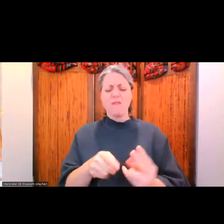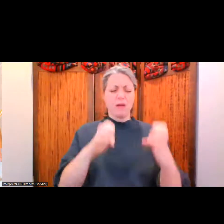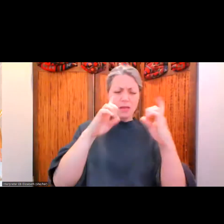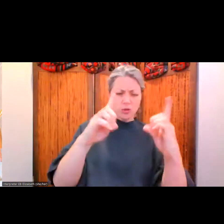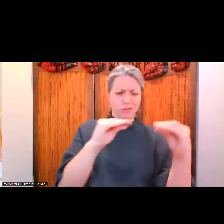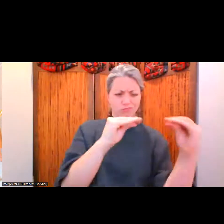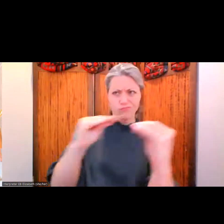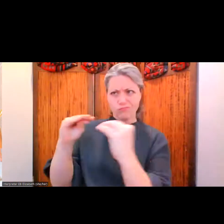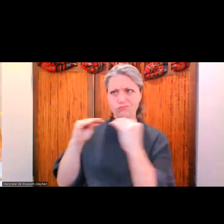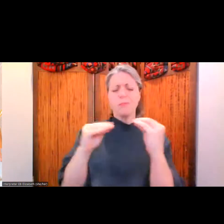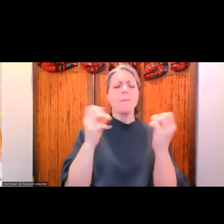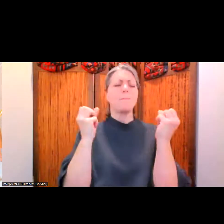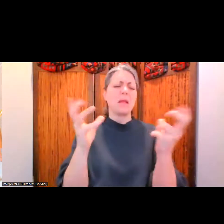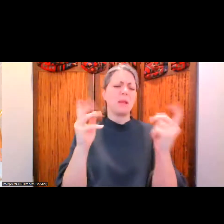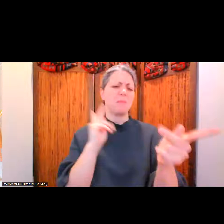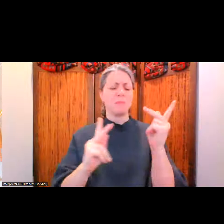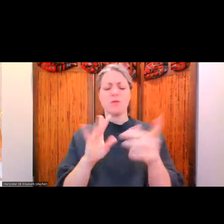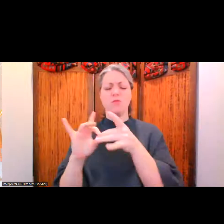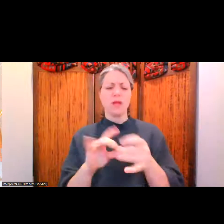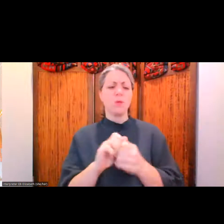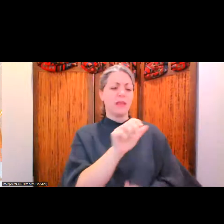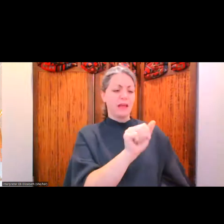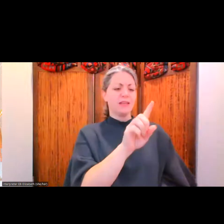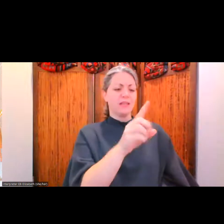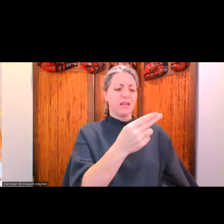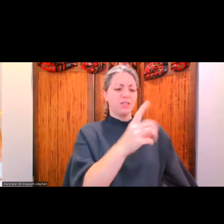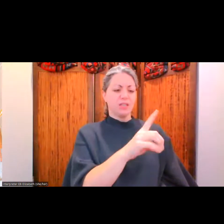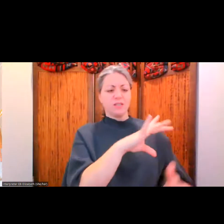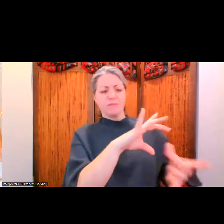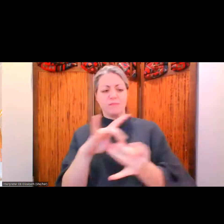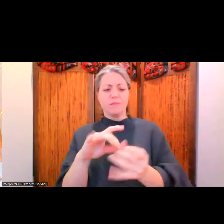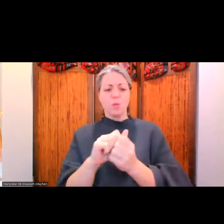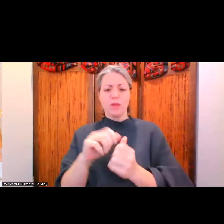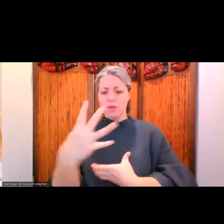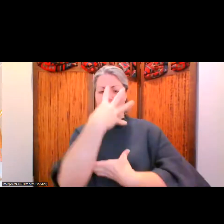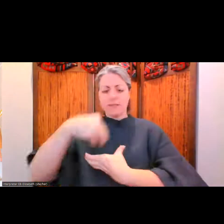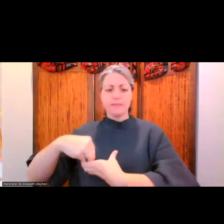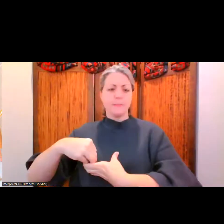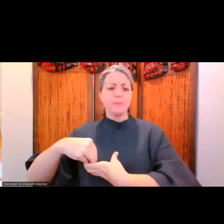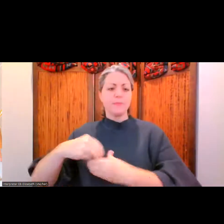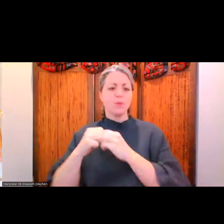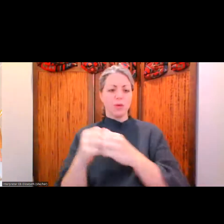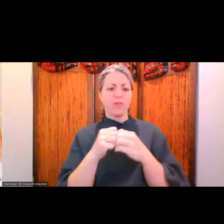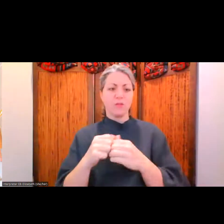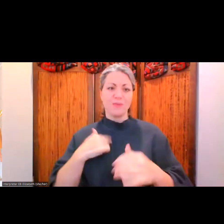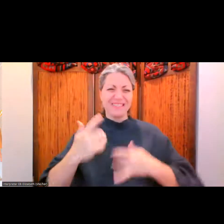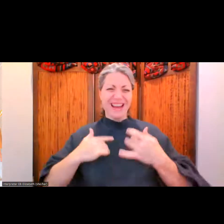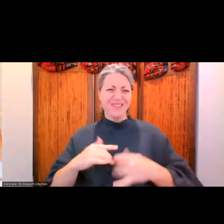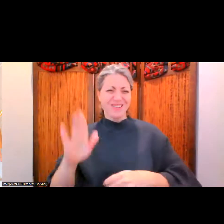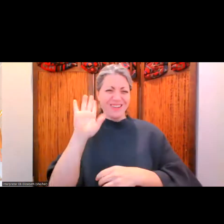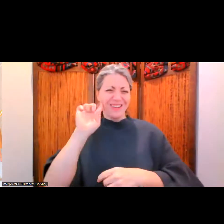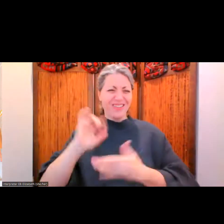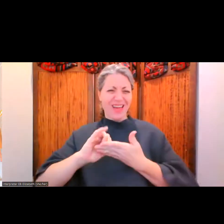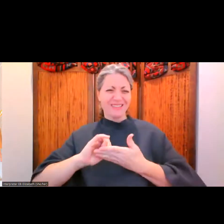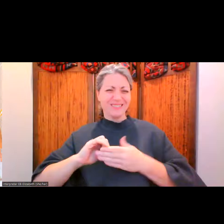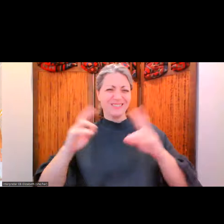of ADHD and autism, and I am excited to hear that today. Dr. Shamlian, if you want to go